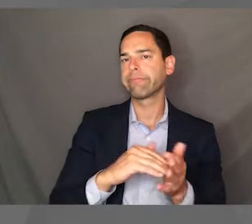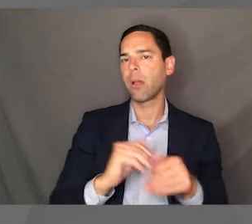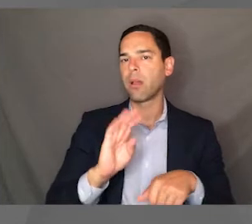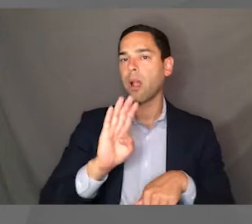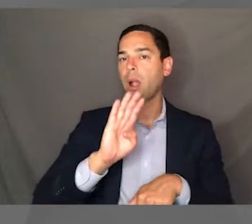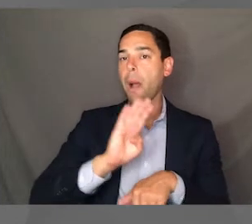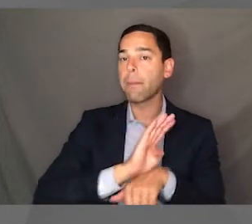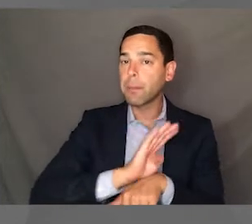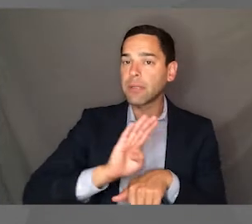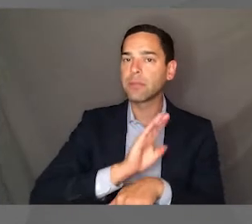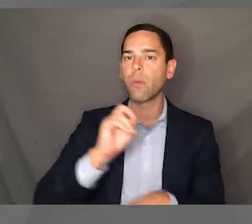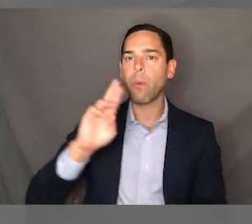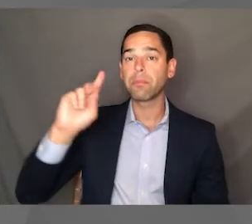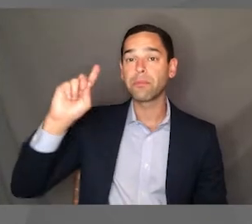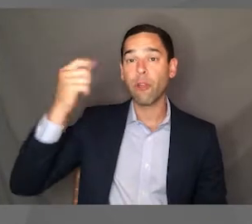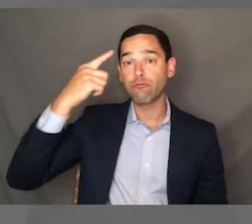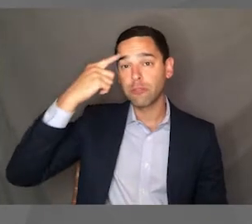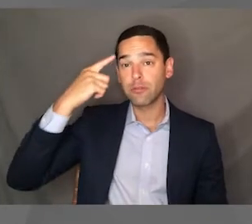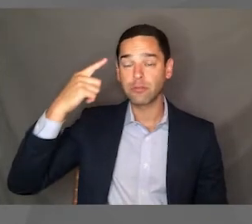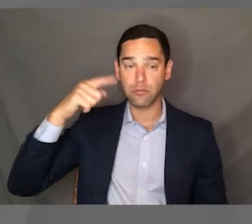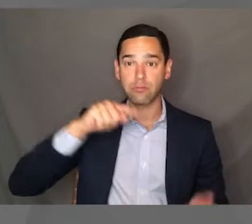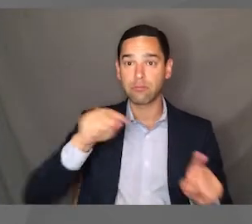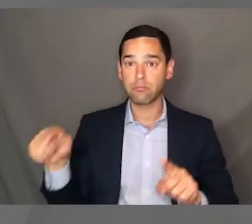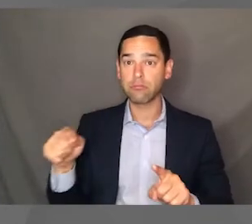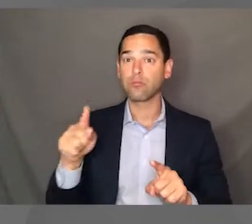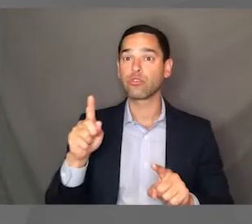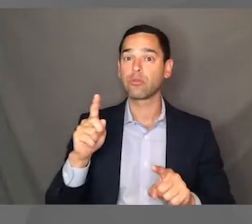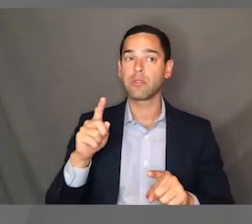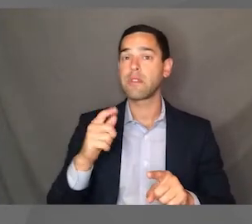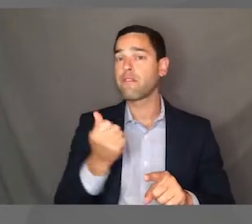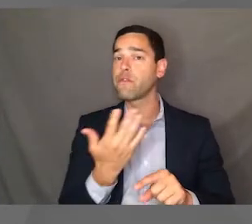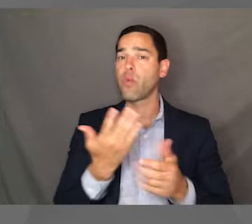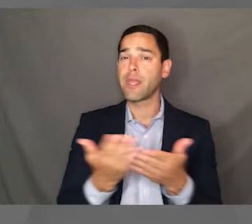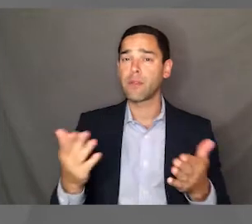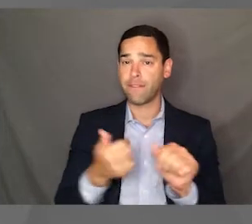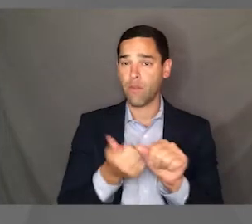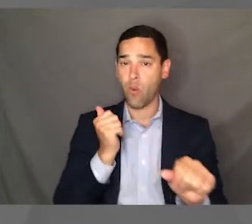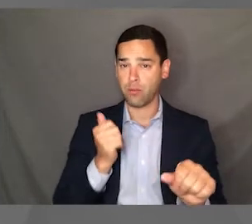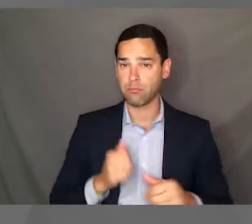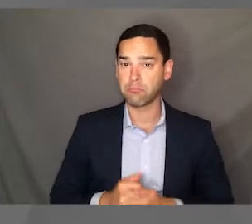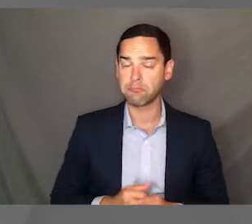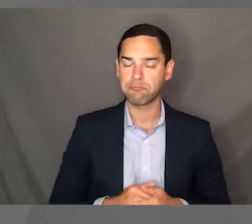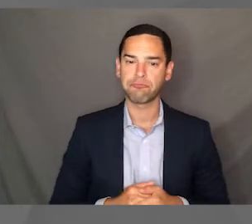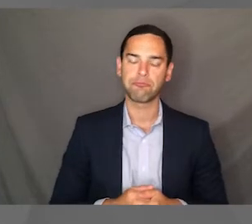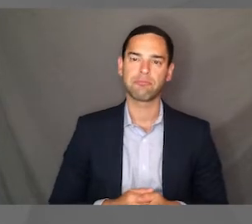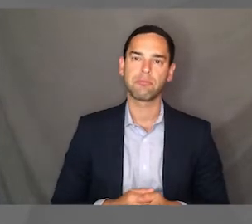governments officials should avoid, that they should